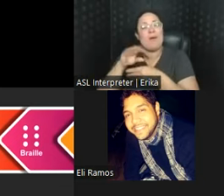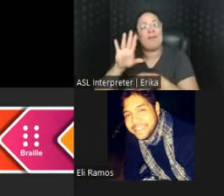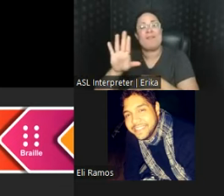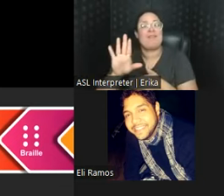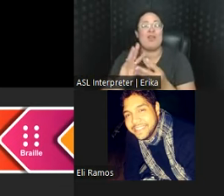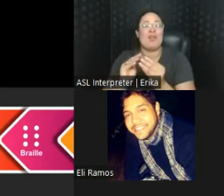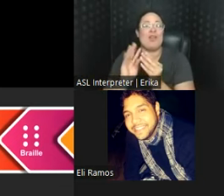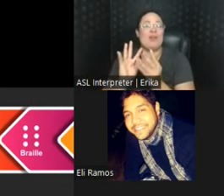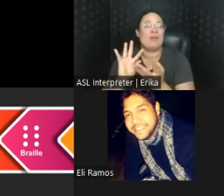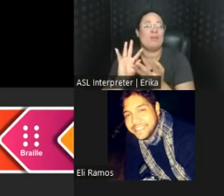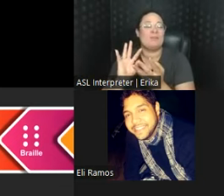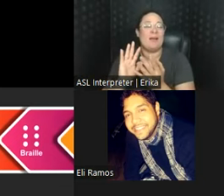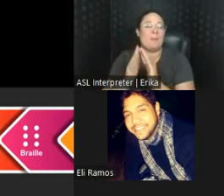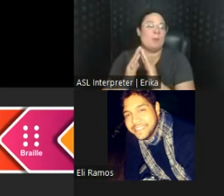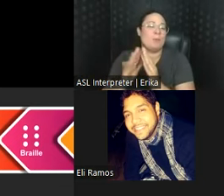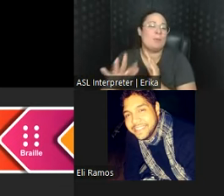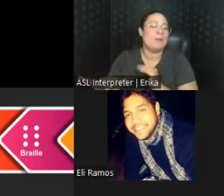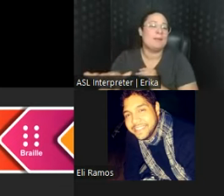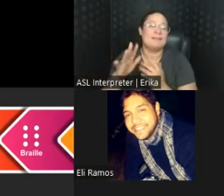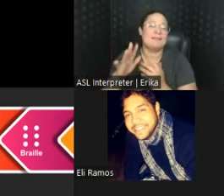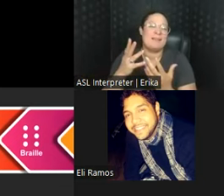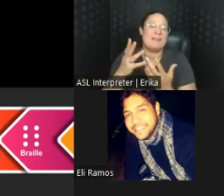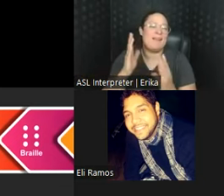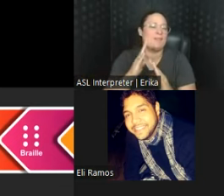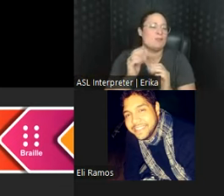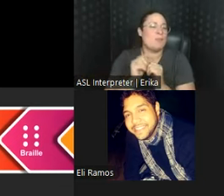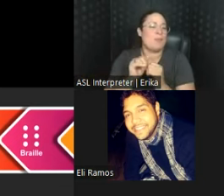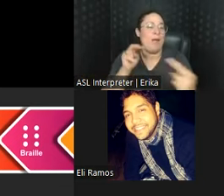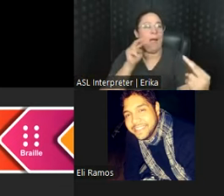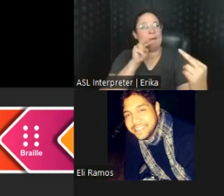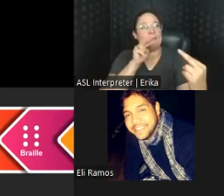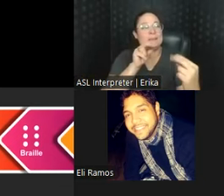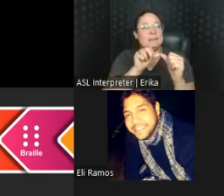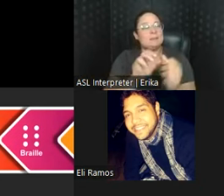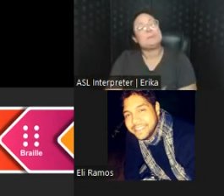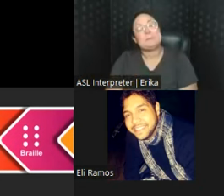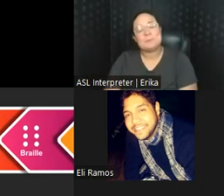they may have trouble with. Next slide.